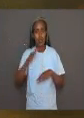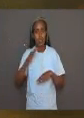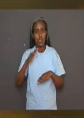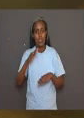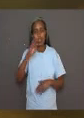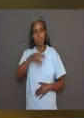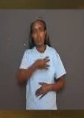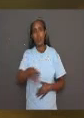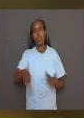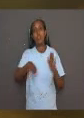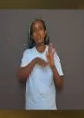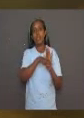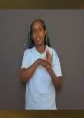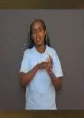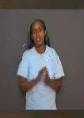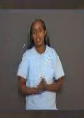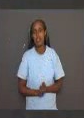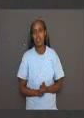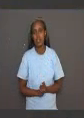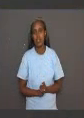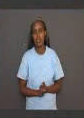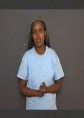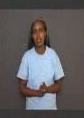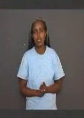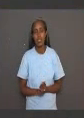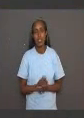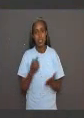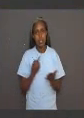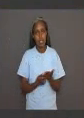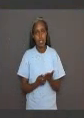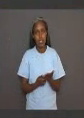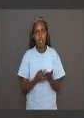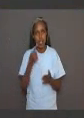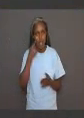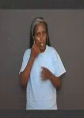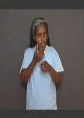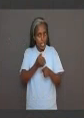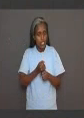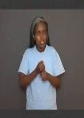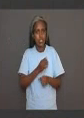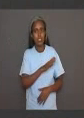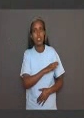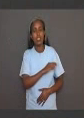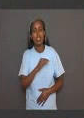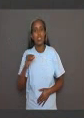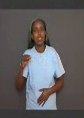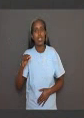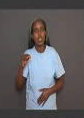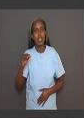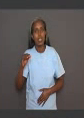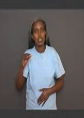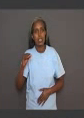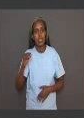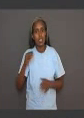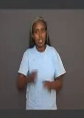tabular representations. They are eye-catching and can